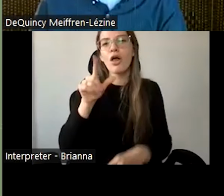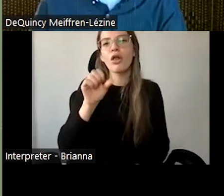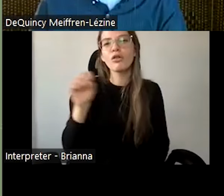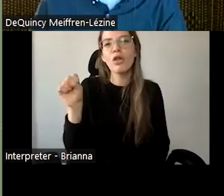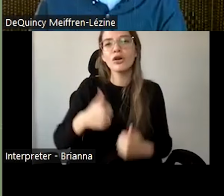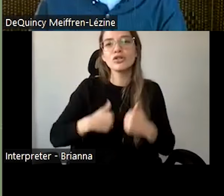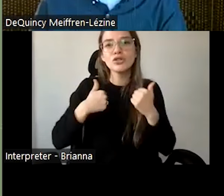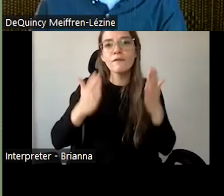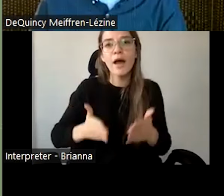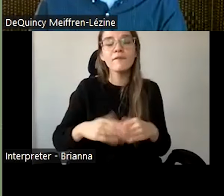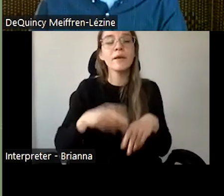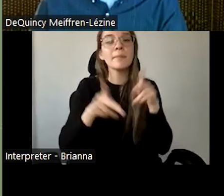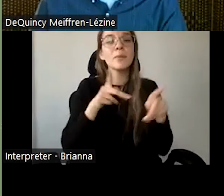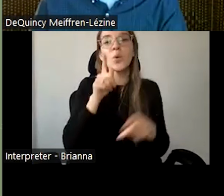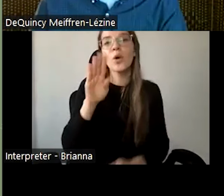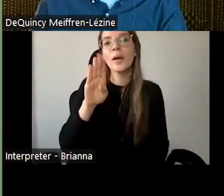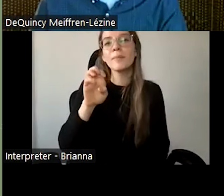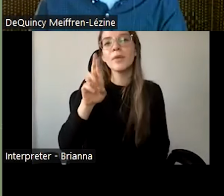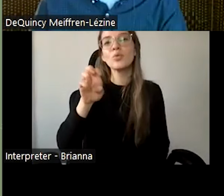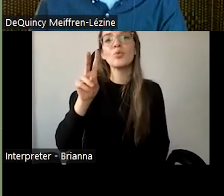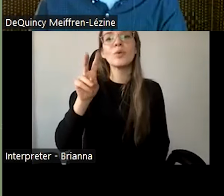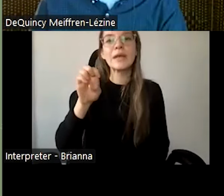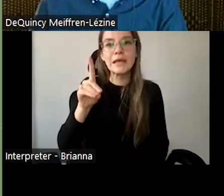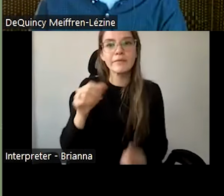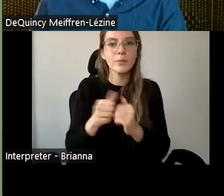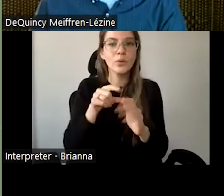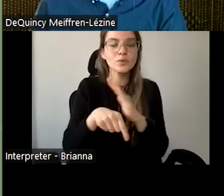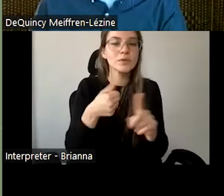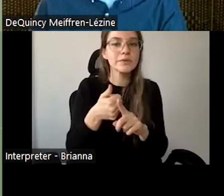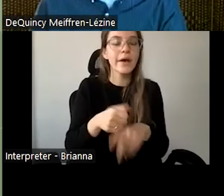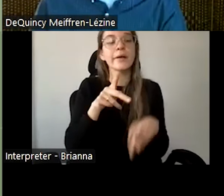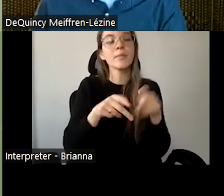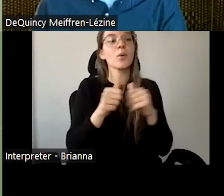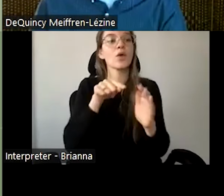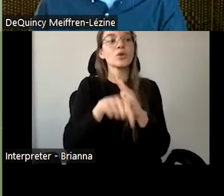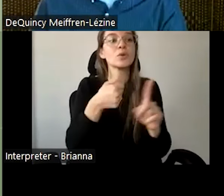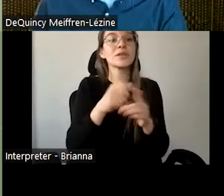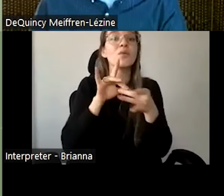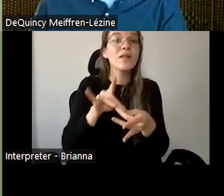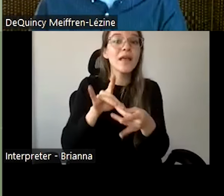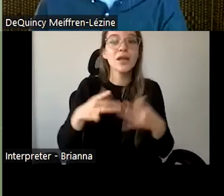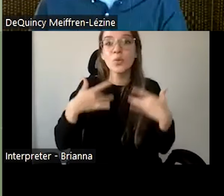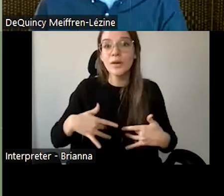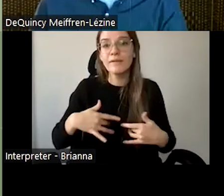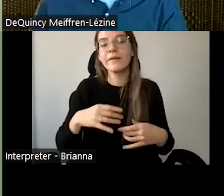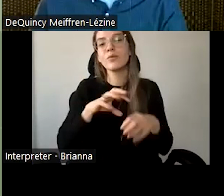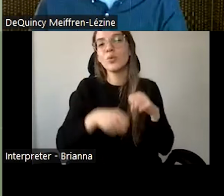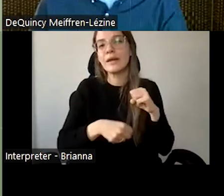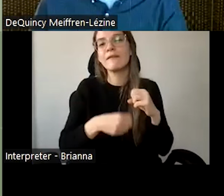by suicide, people who have suicide-related grief, those people, if they